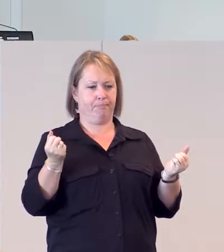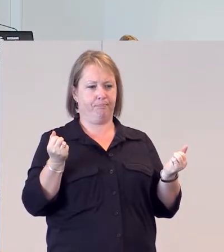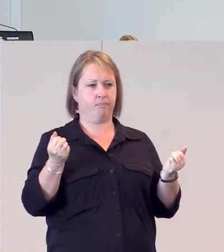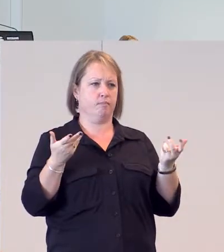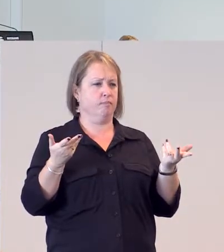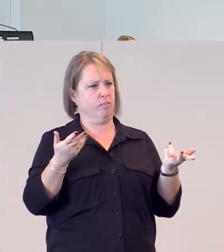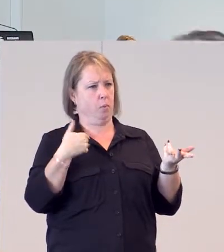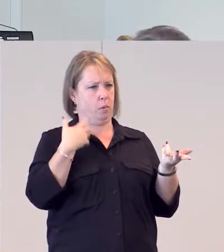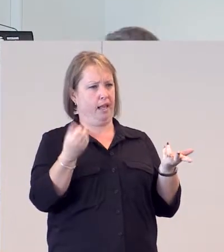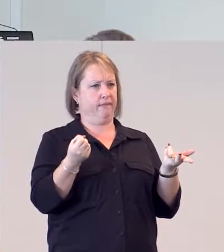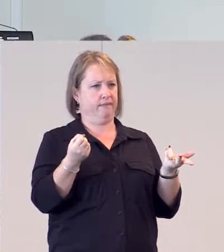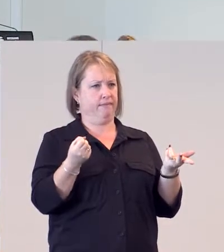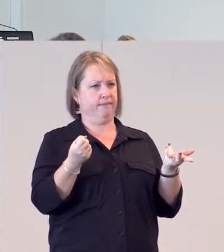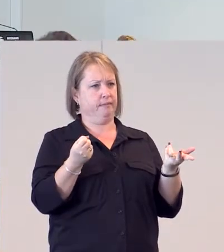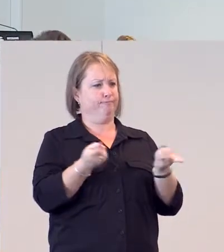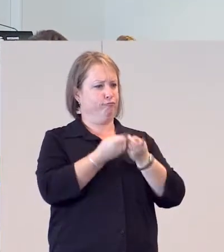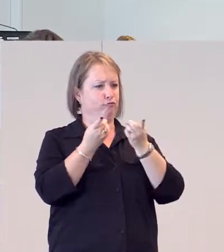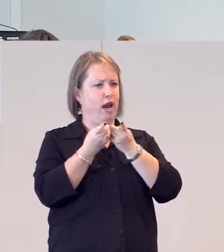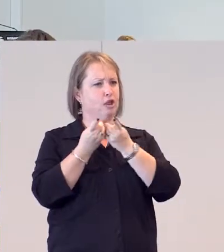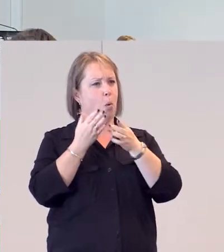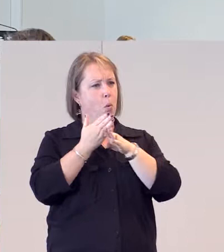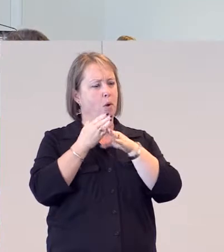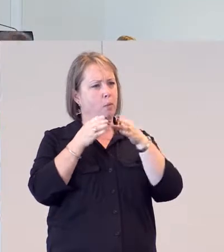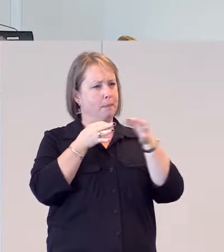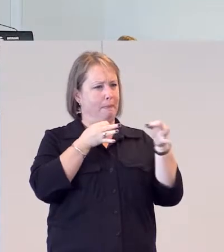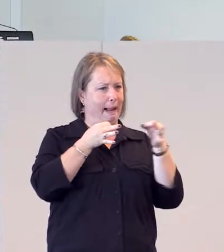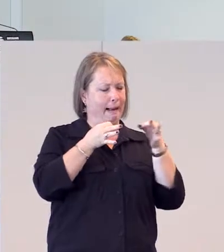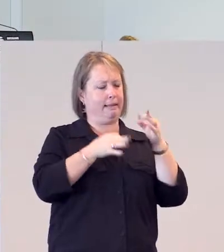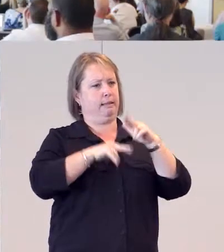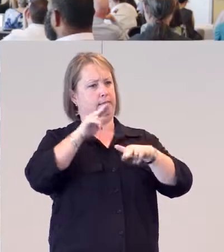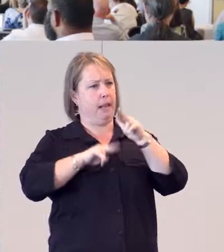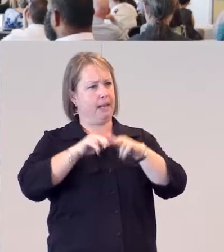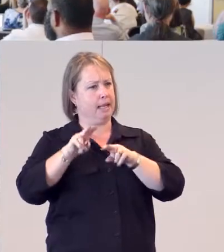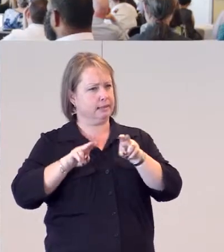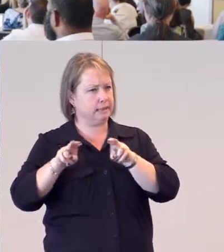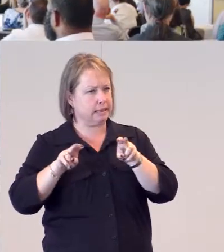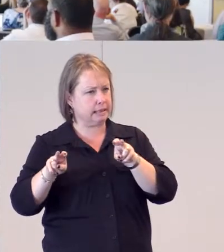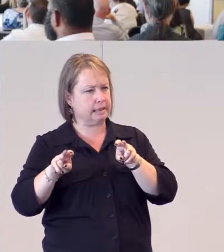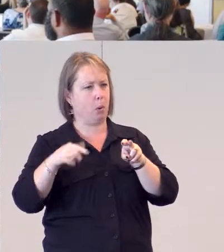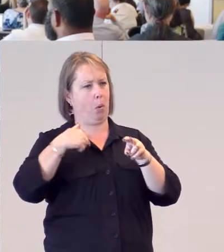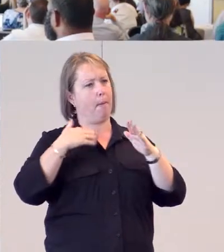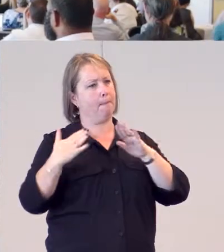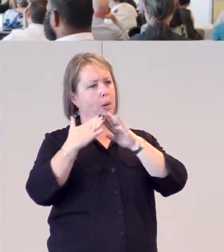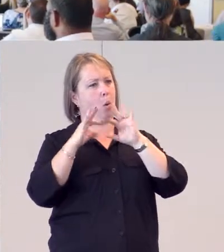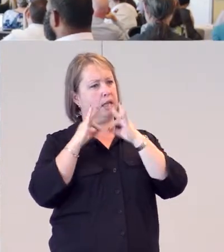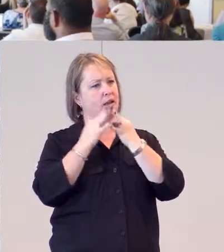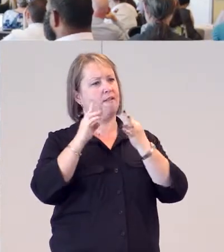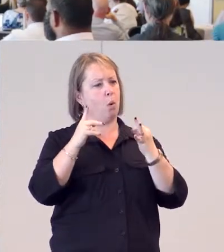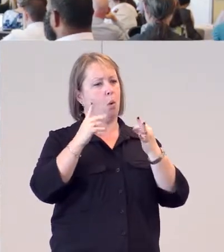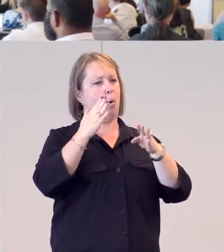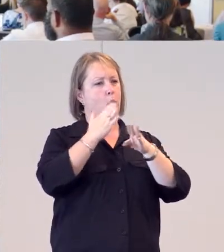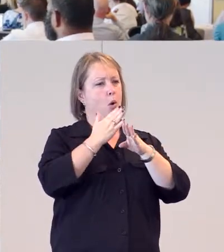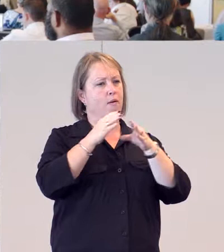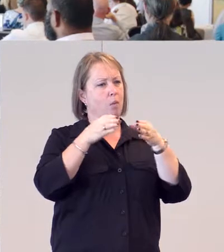does do a range of workforce planning and workforce development activities. We're a peak organisation for workforce and health and